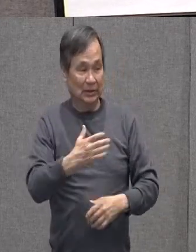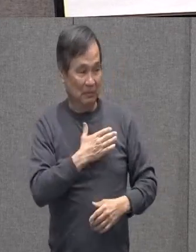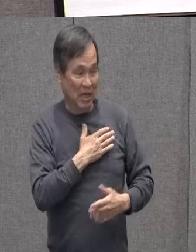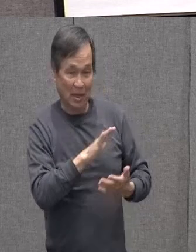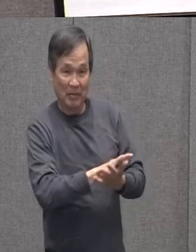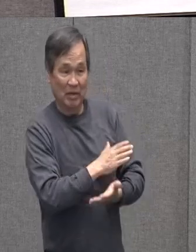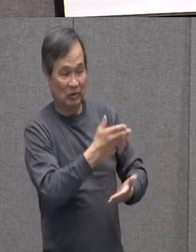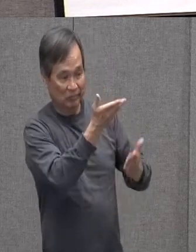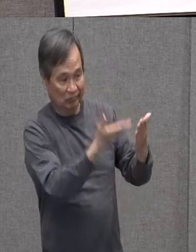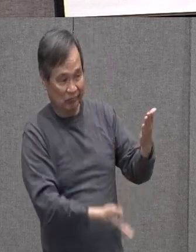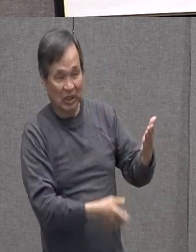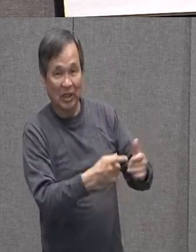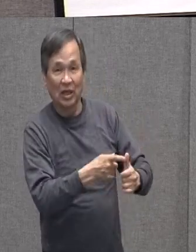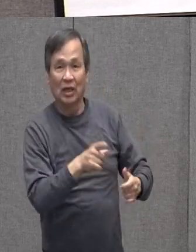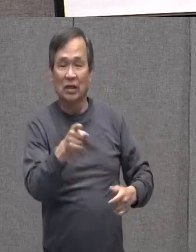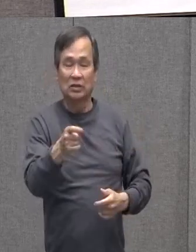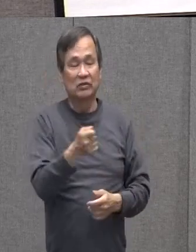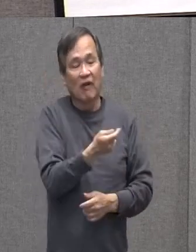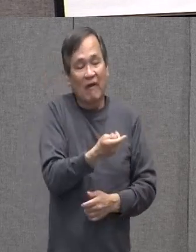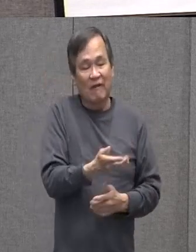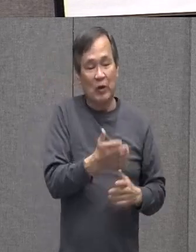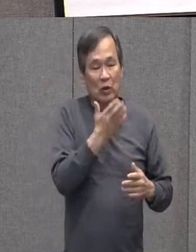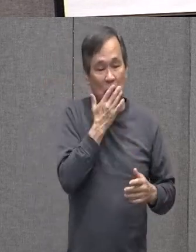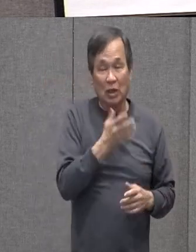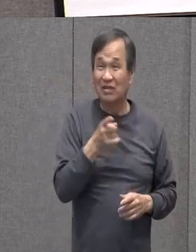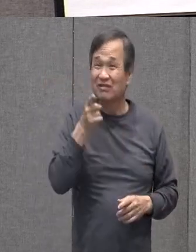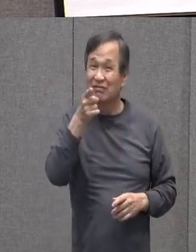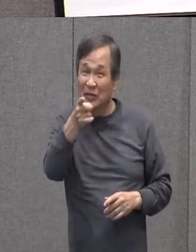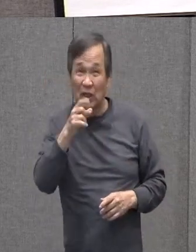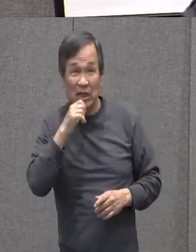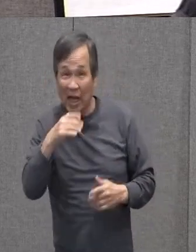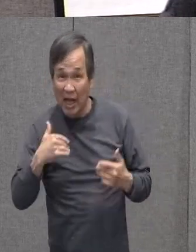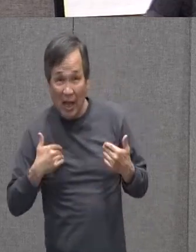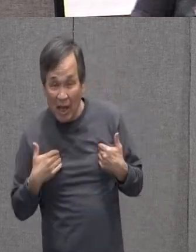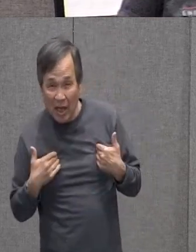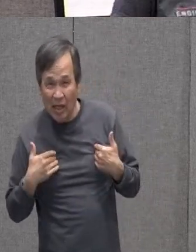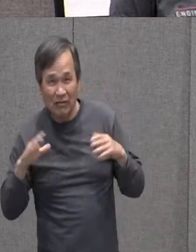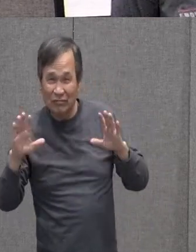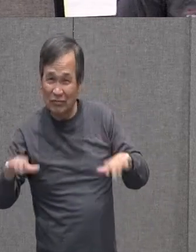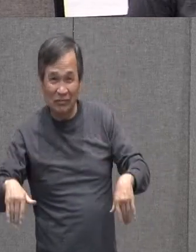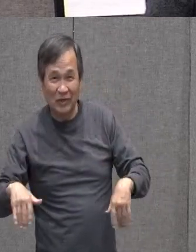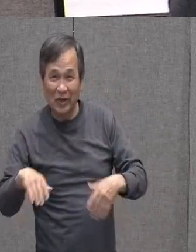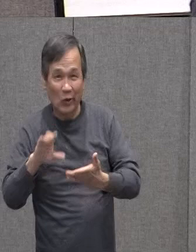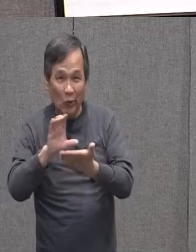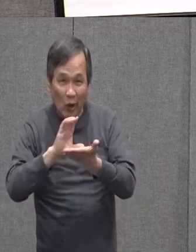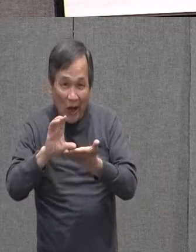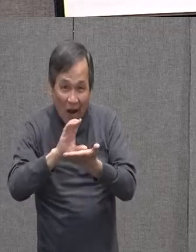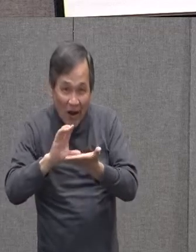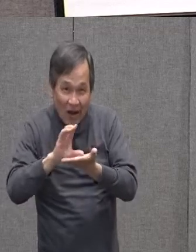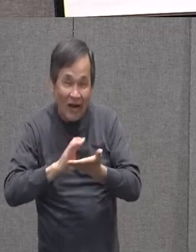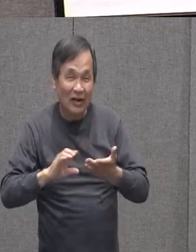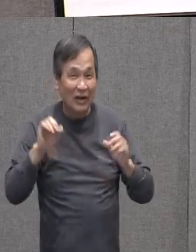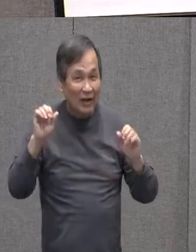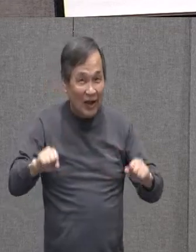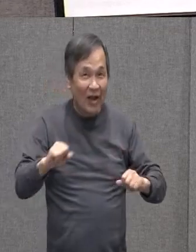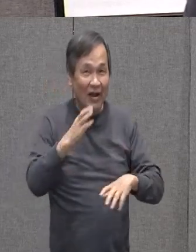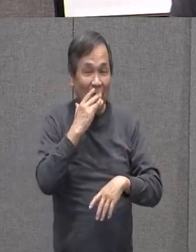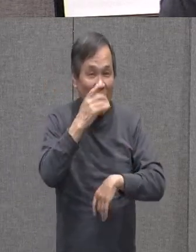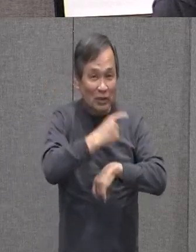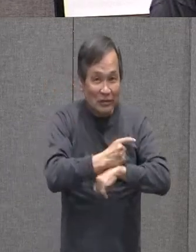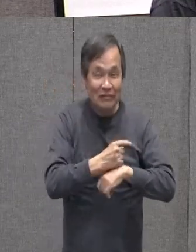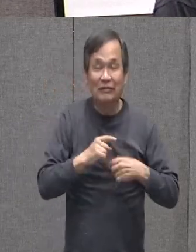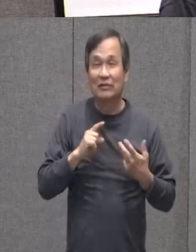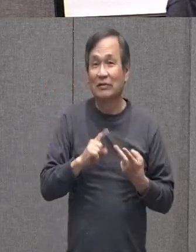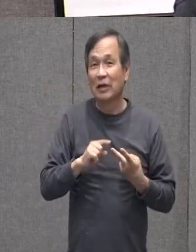paper that we're going to use, just a few colors. But if you don't have construction paper, you can use crayons to color today. You could